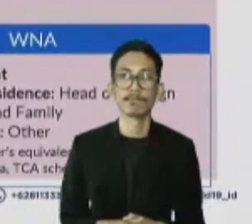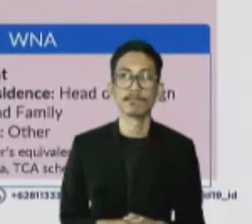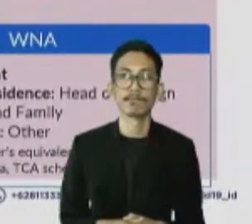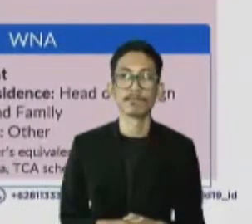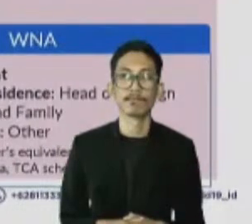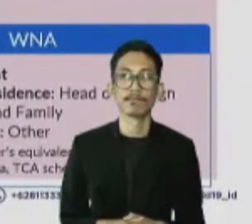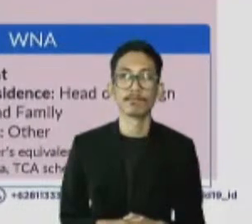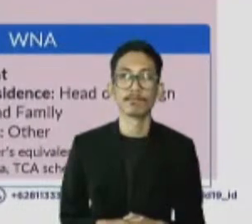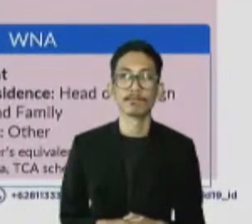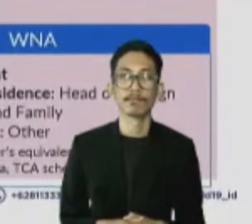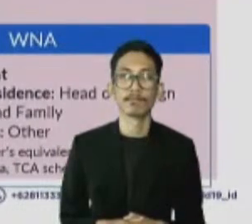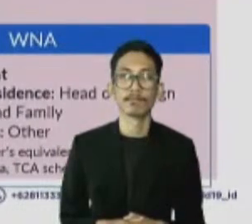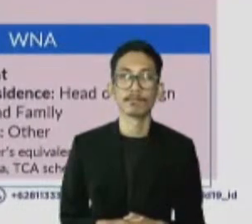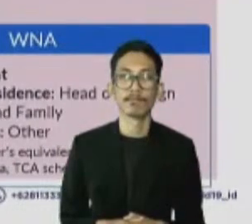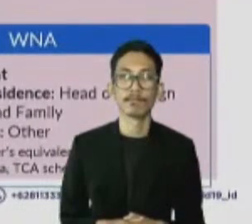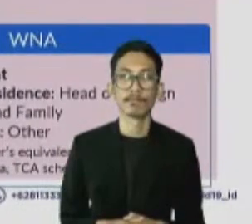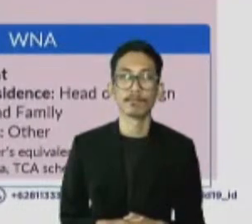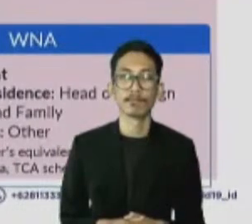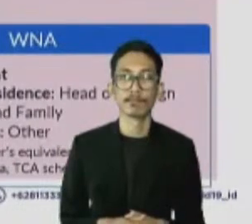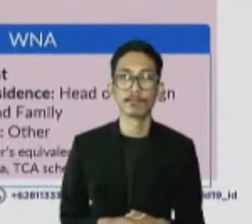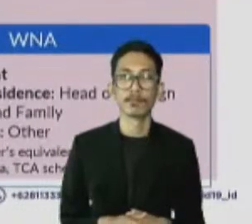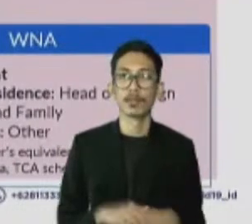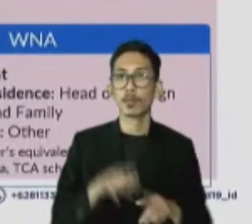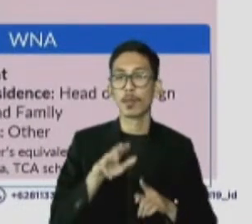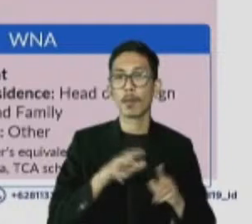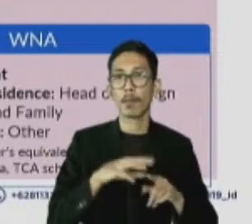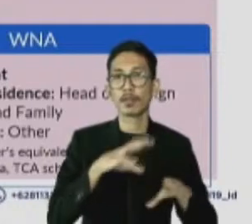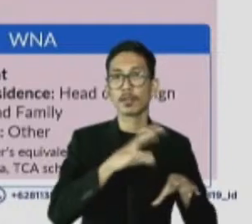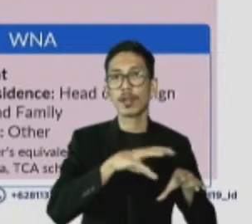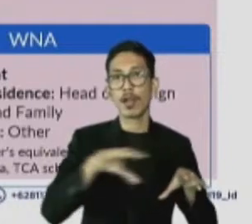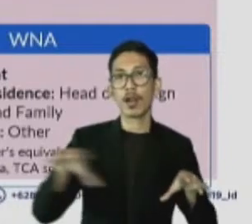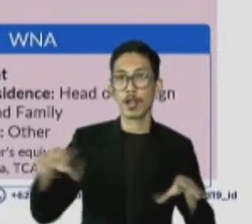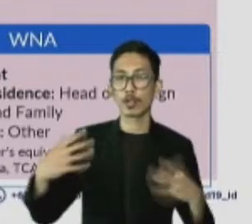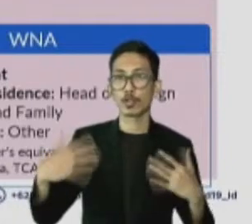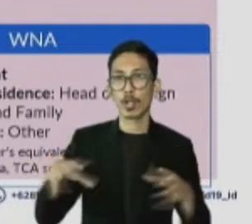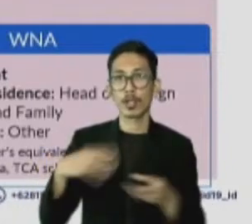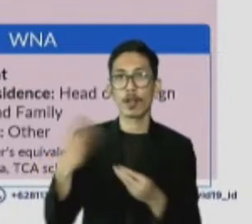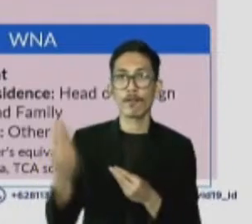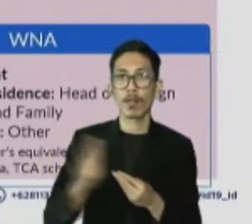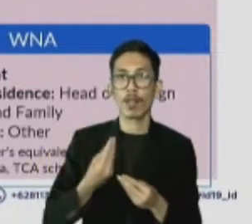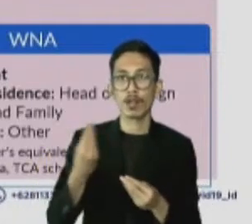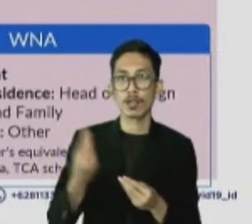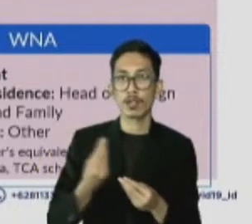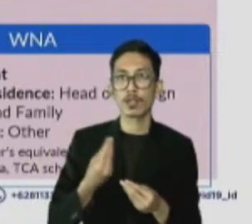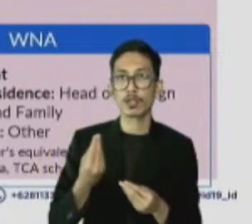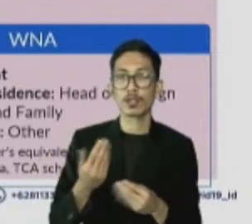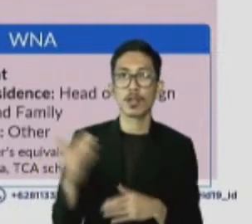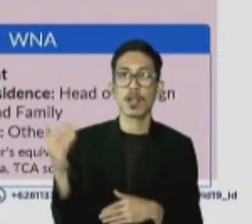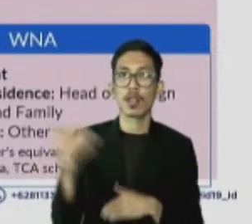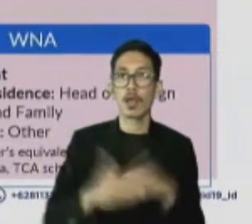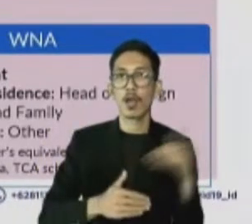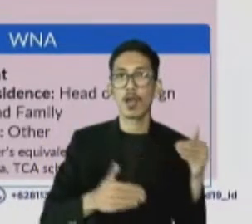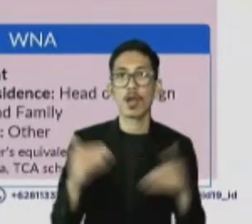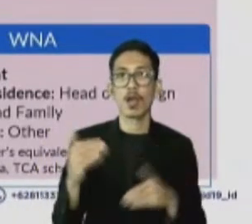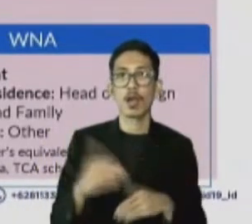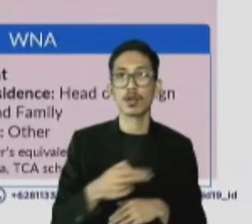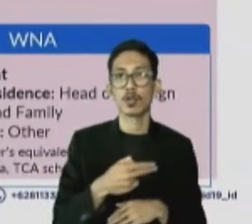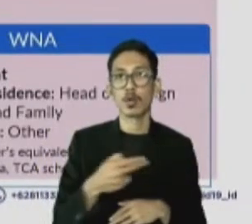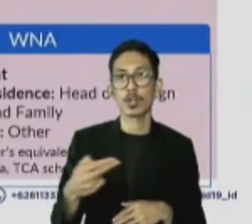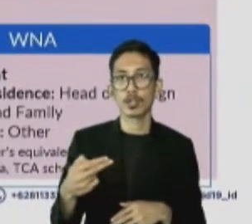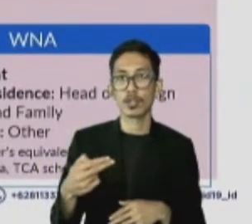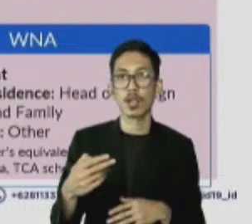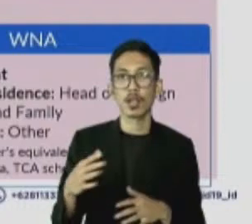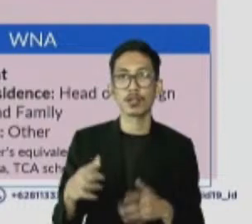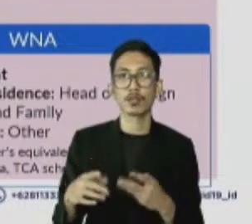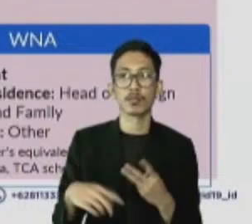2021, that 19 countries of origin for travelers who may enter Indonesia are Saudi